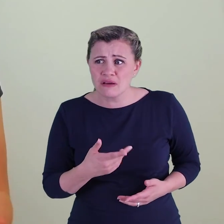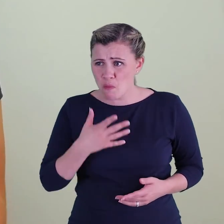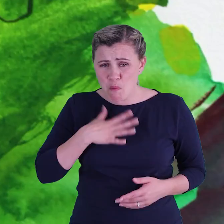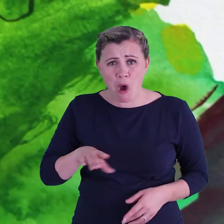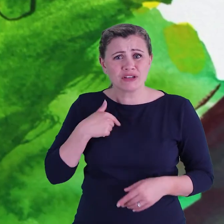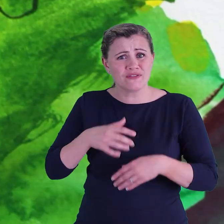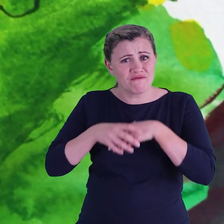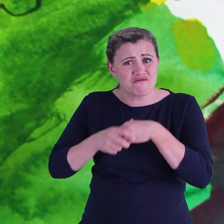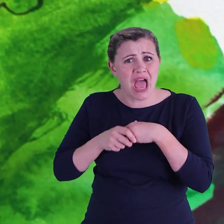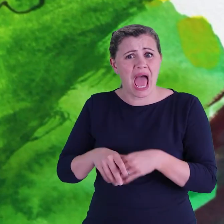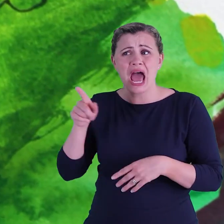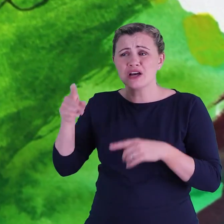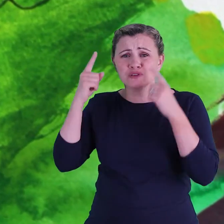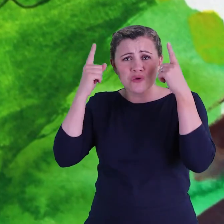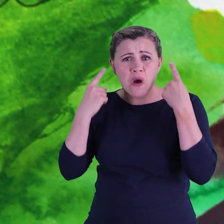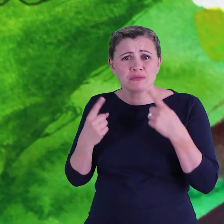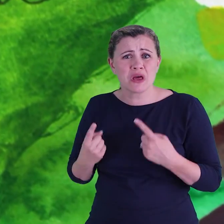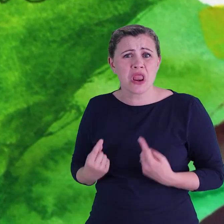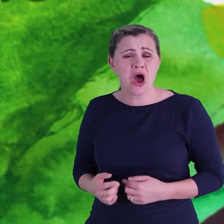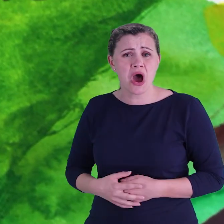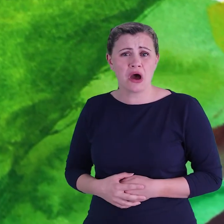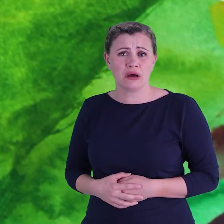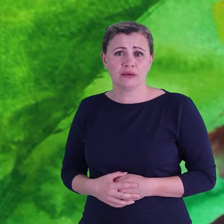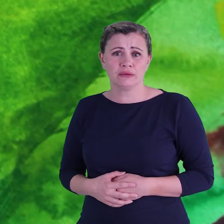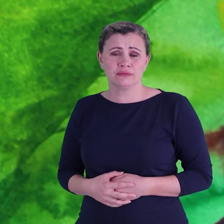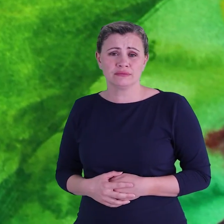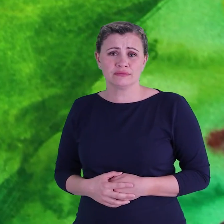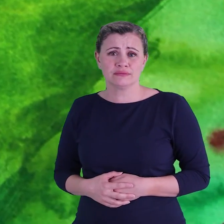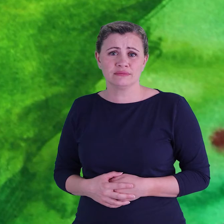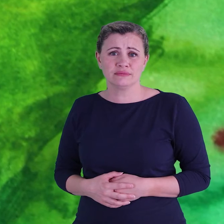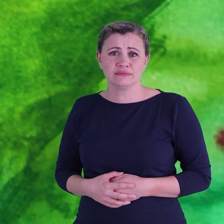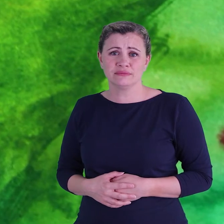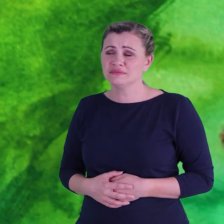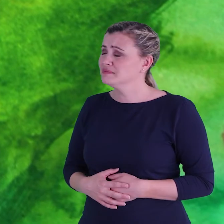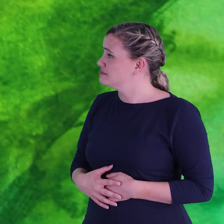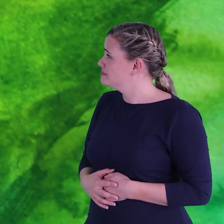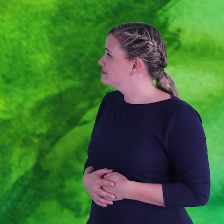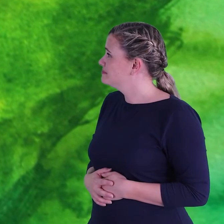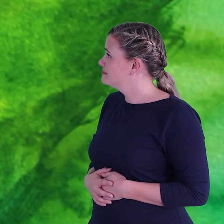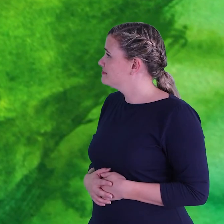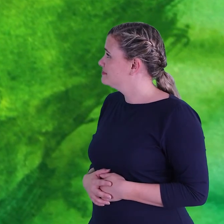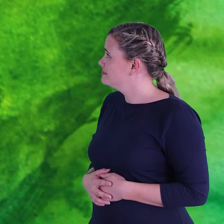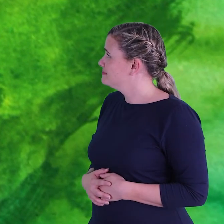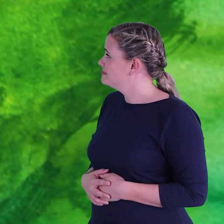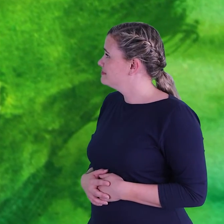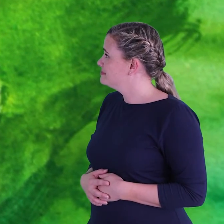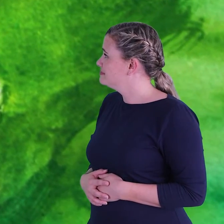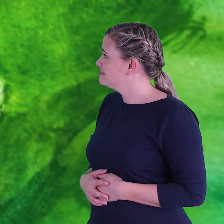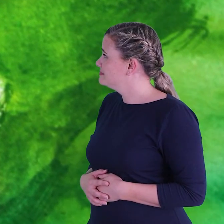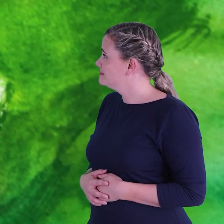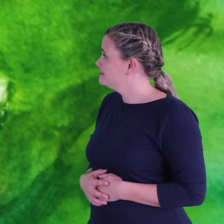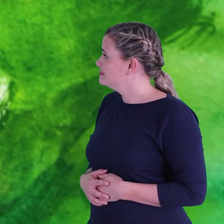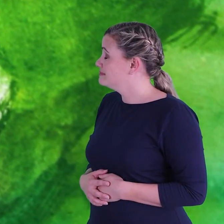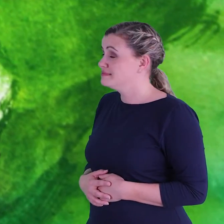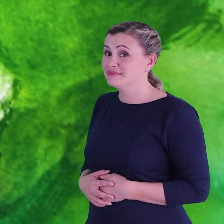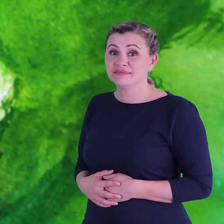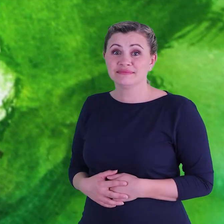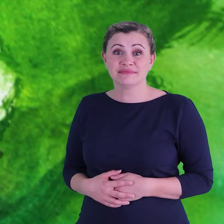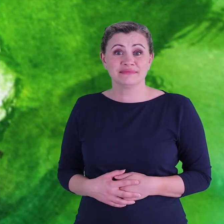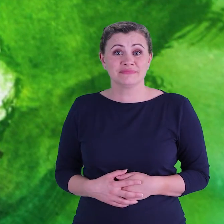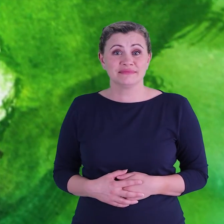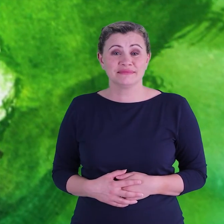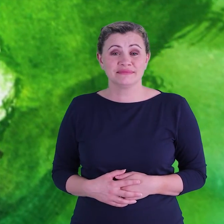a happy end. Oh, I never liked porridge, but I'd love a